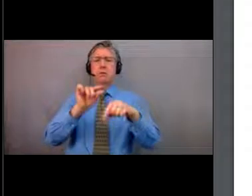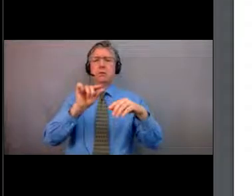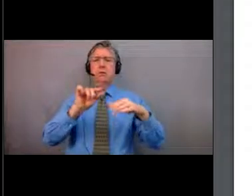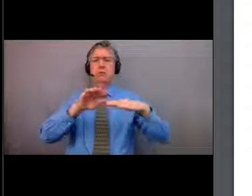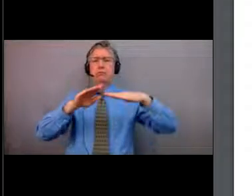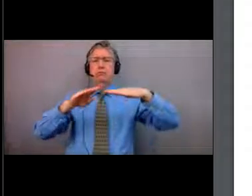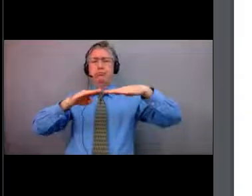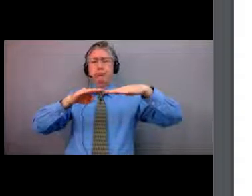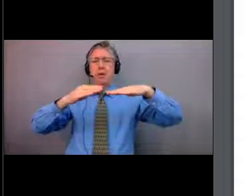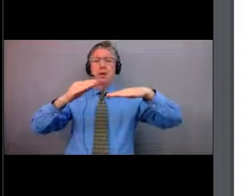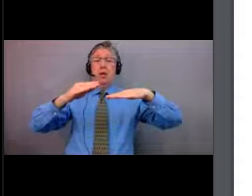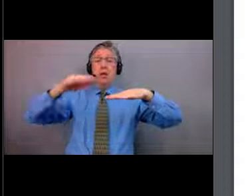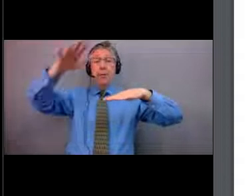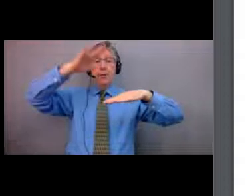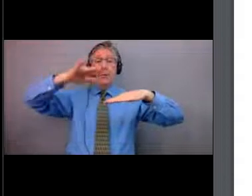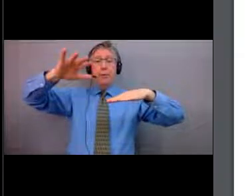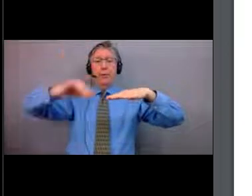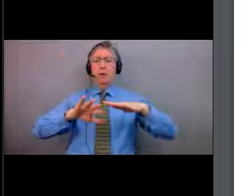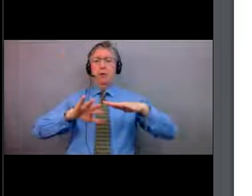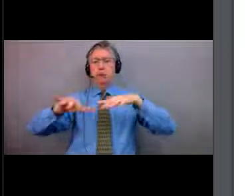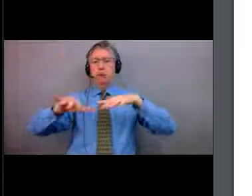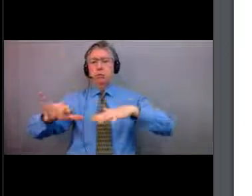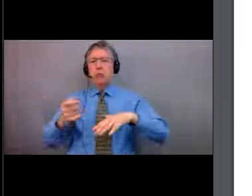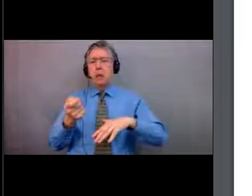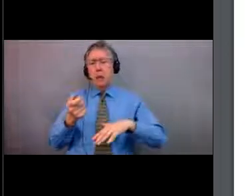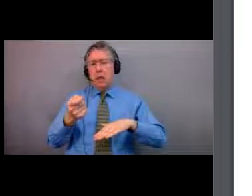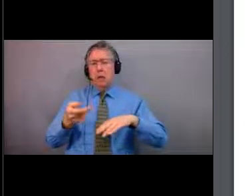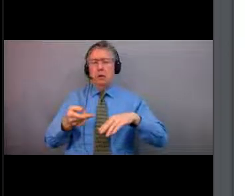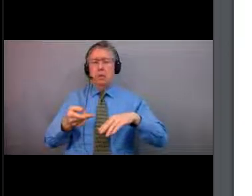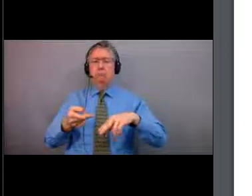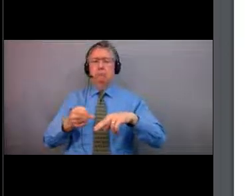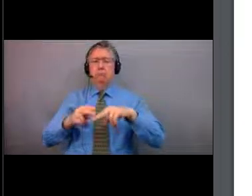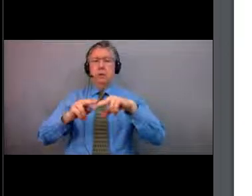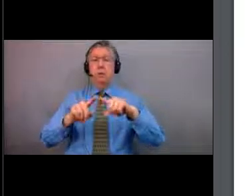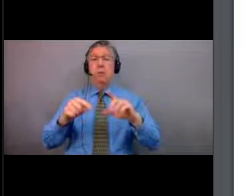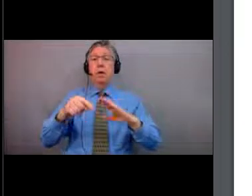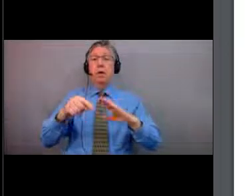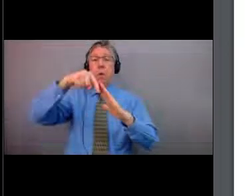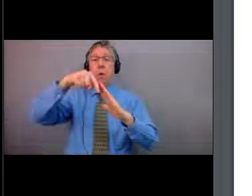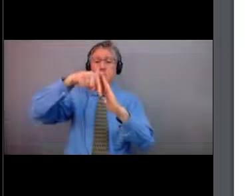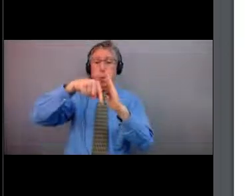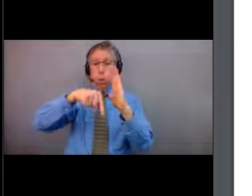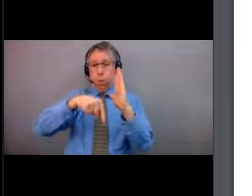that had a small uptake. But in the deeper waters, there was mostly